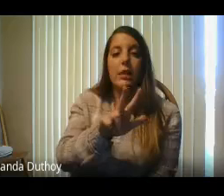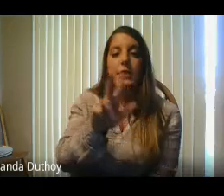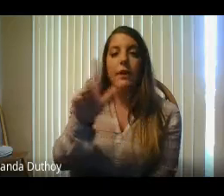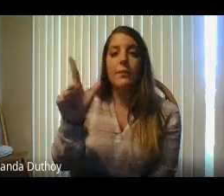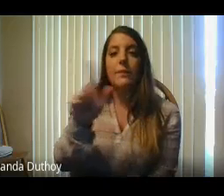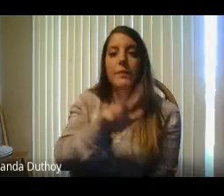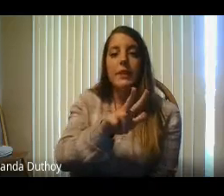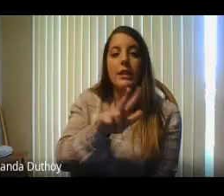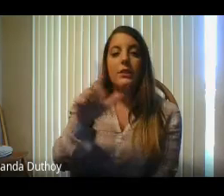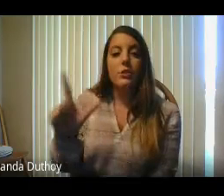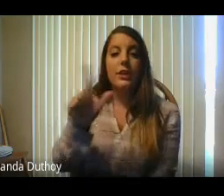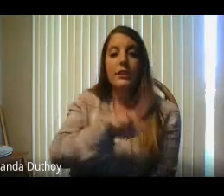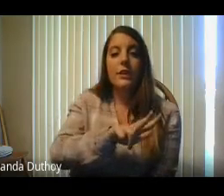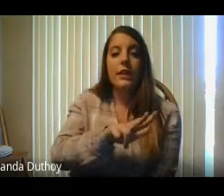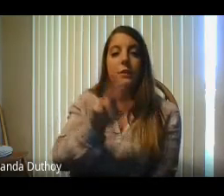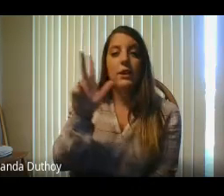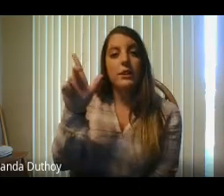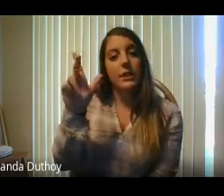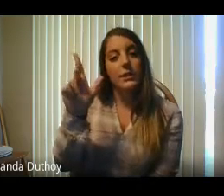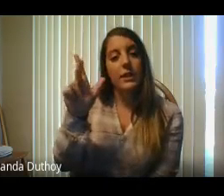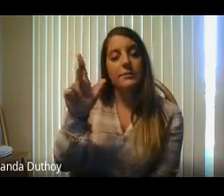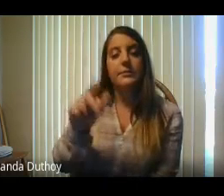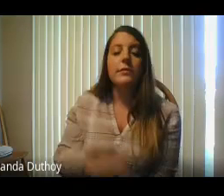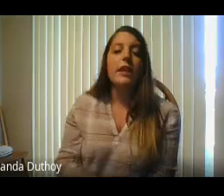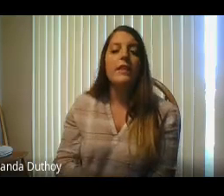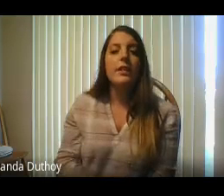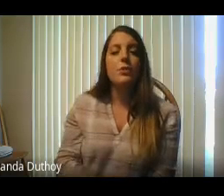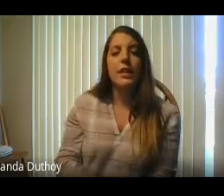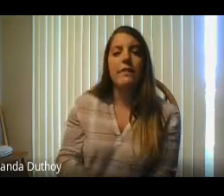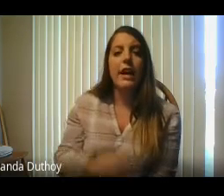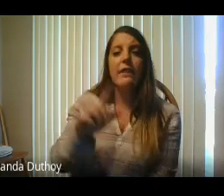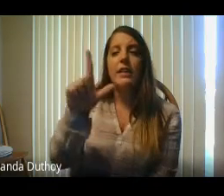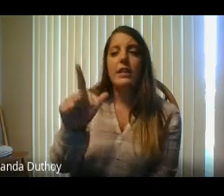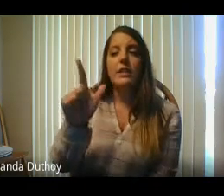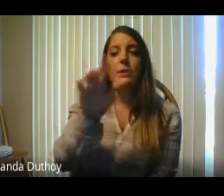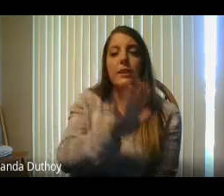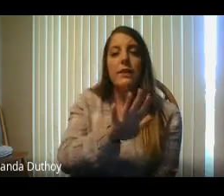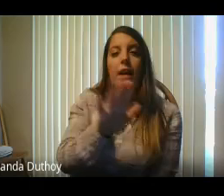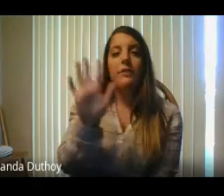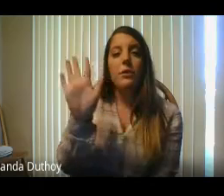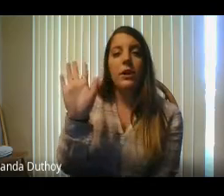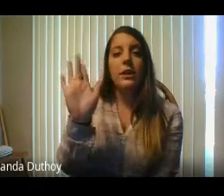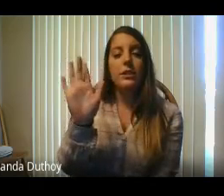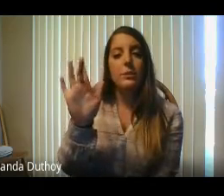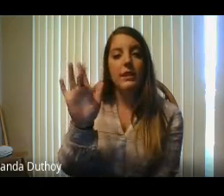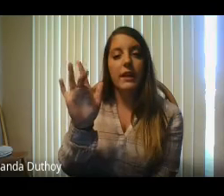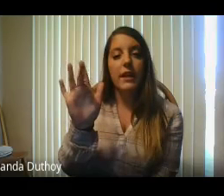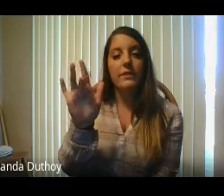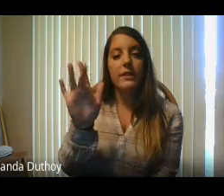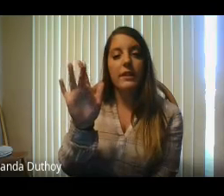that's where that comes from. 23 or 23. Then 25, 25